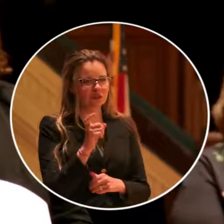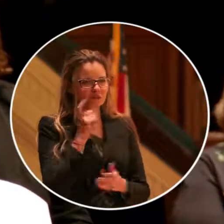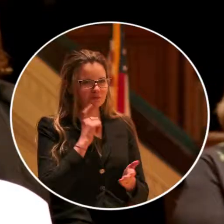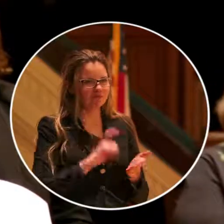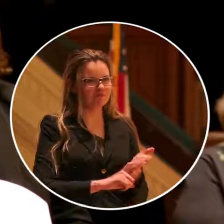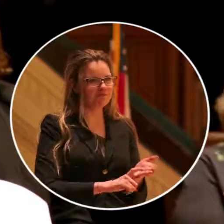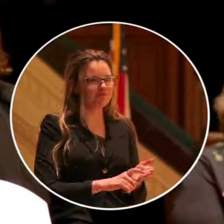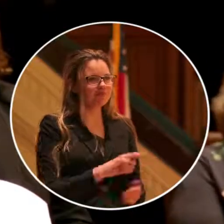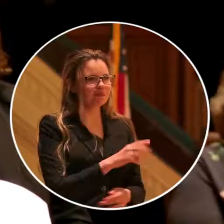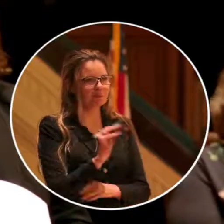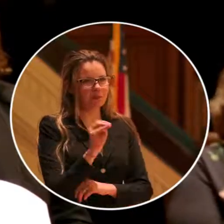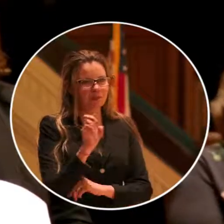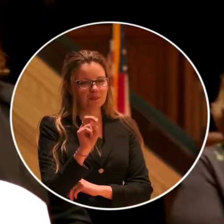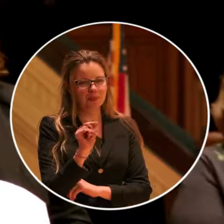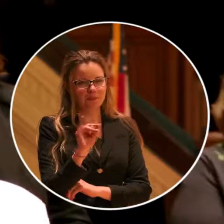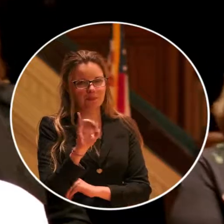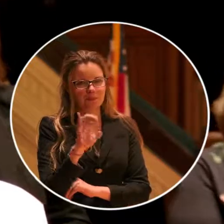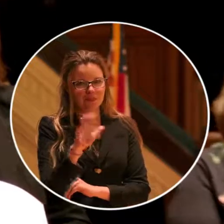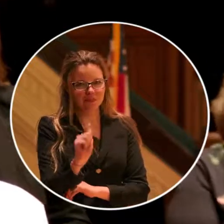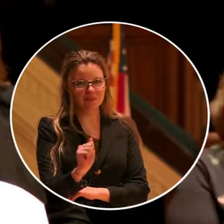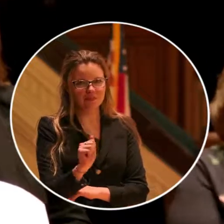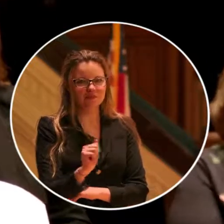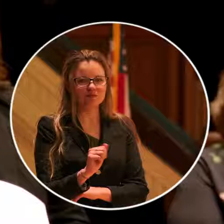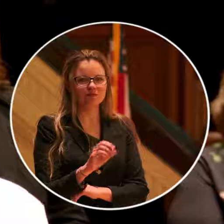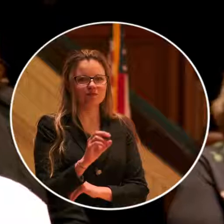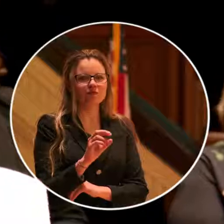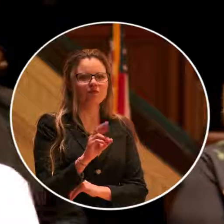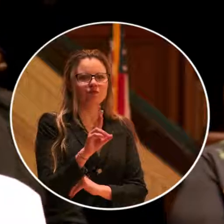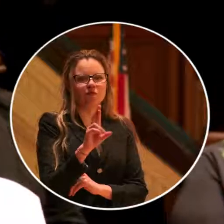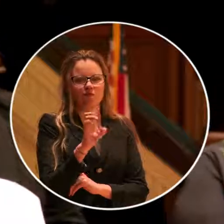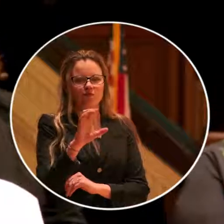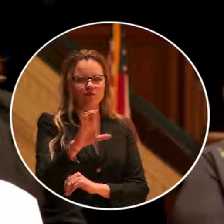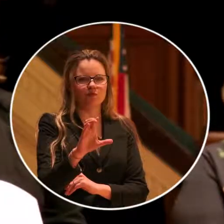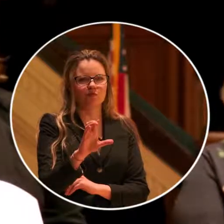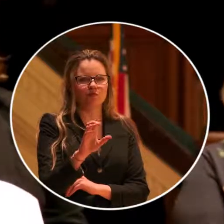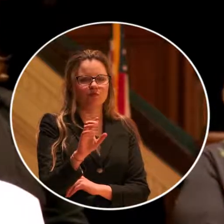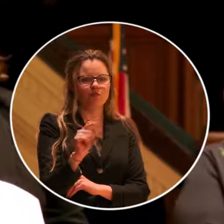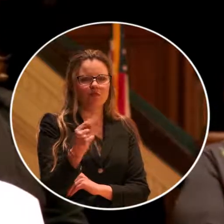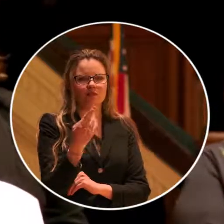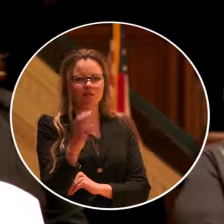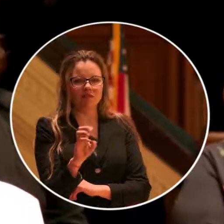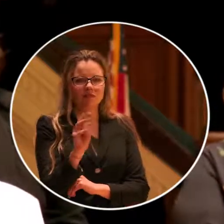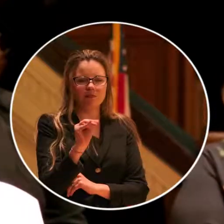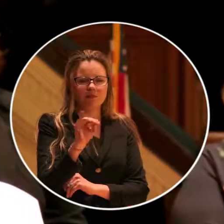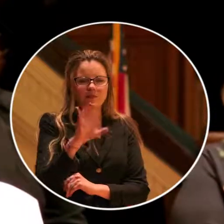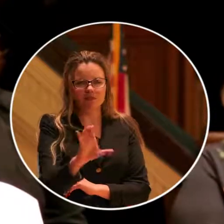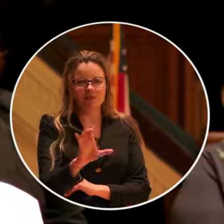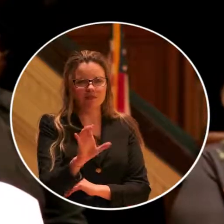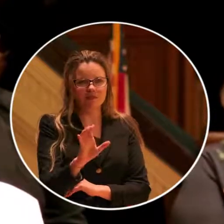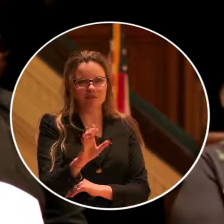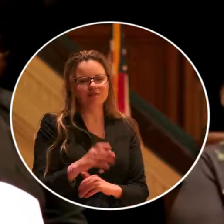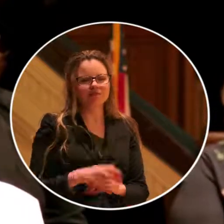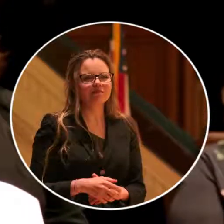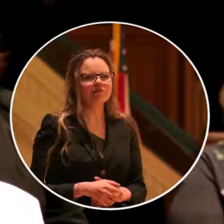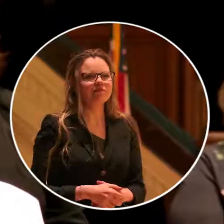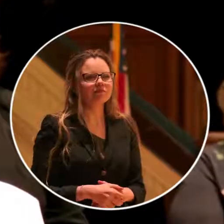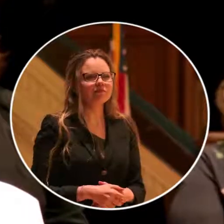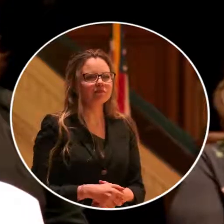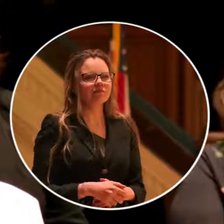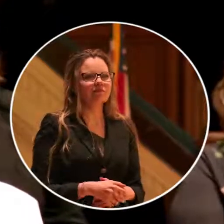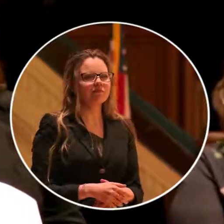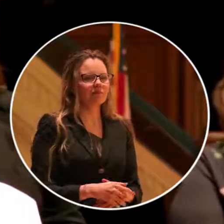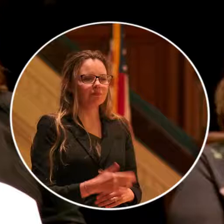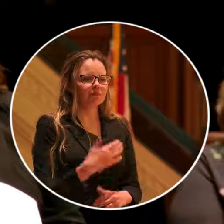Gabel. Monica is the owner of ROC The Mic Productions and the executive producer of tonight's show. It's an honor to work with